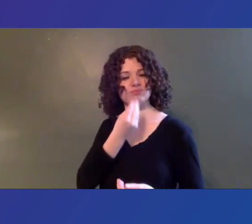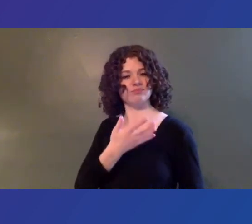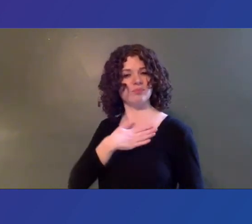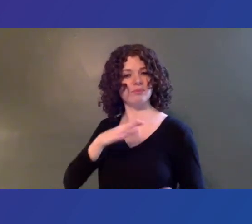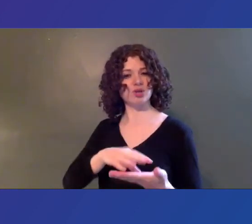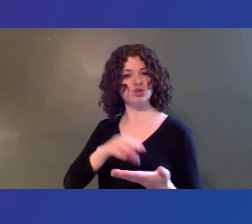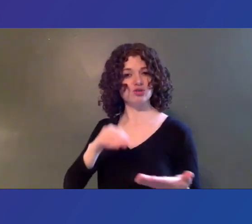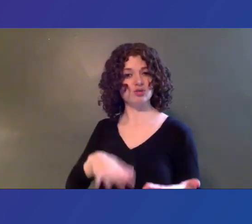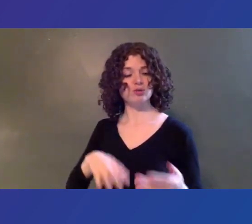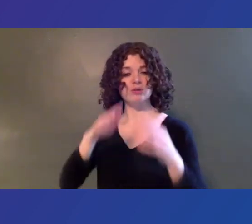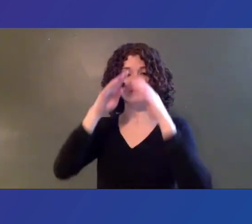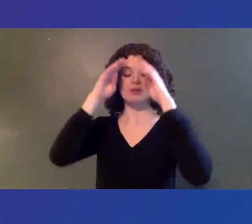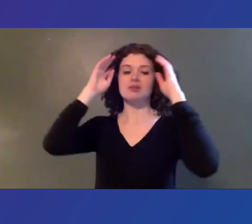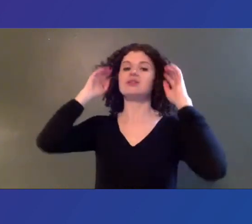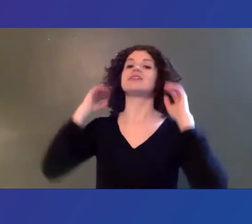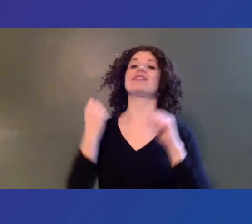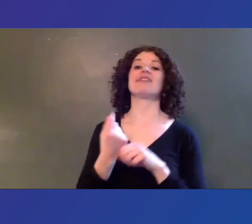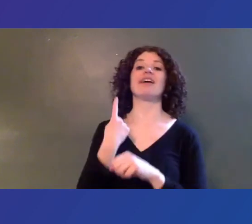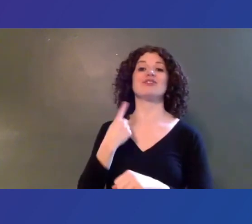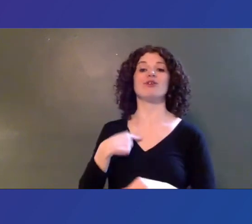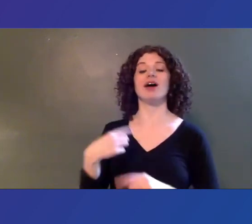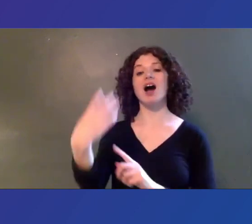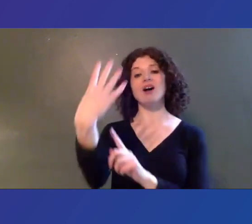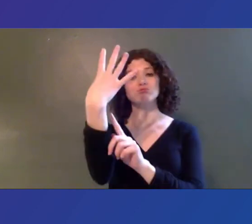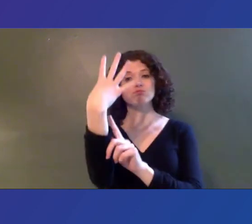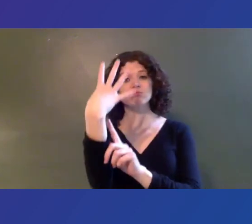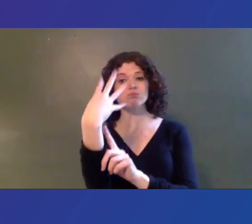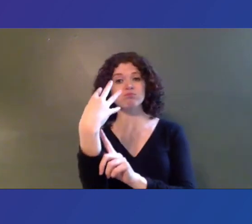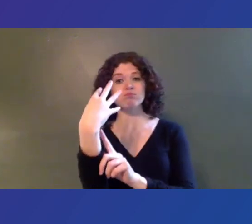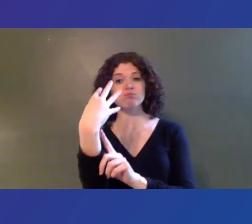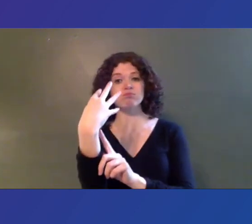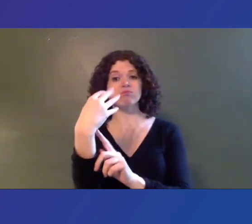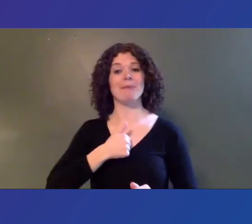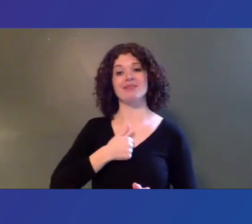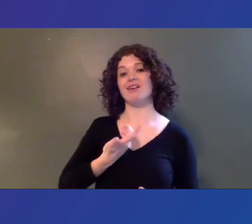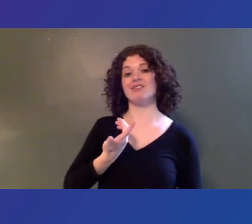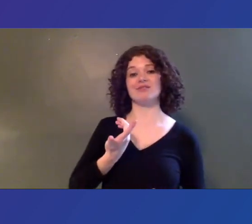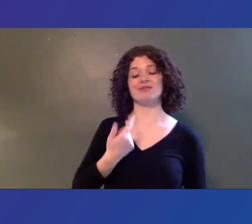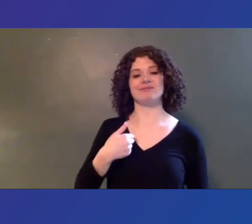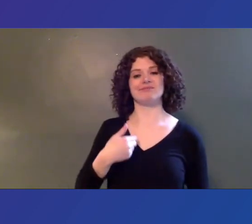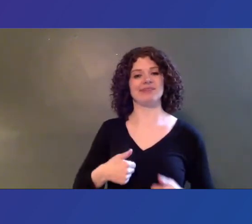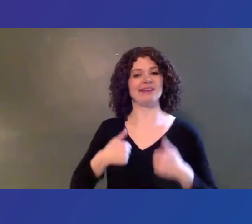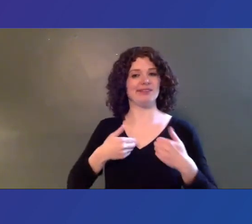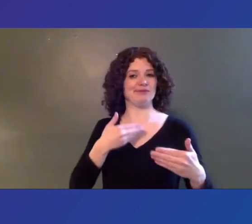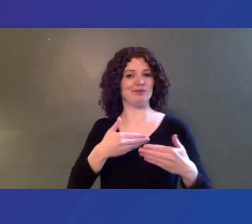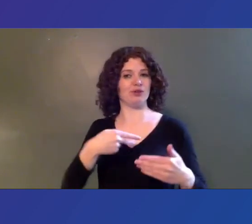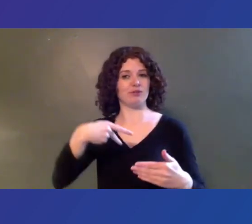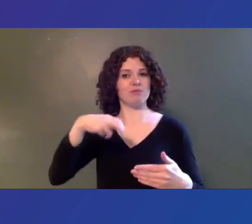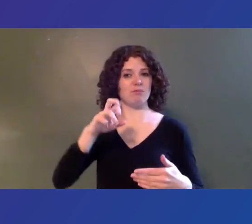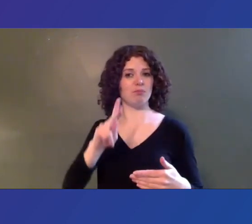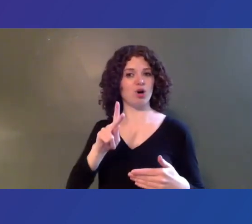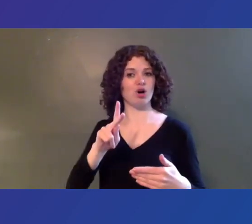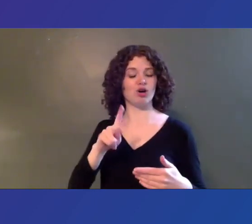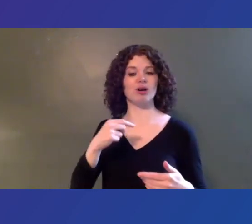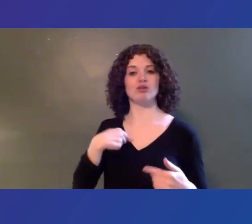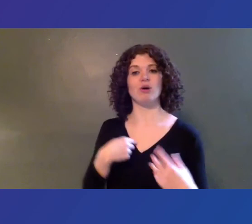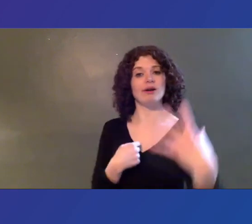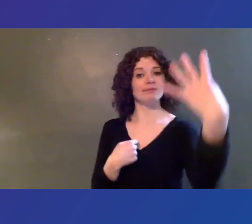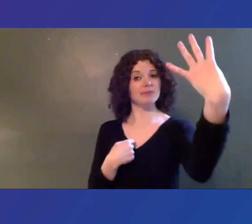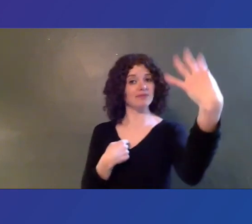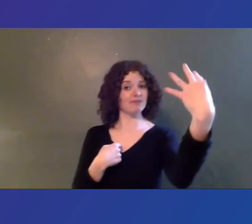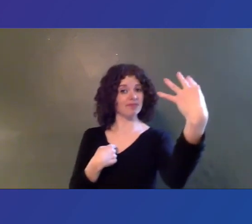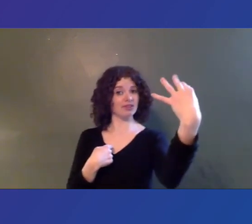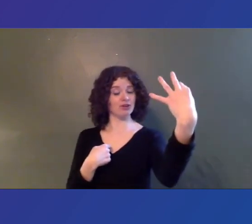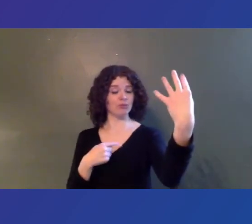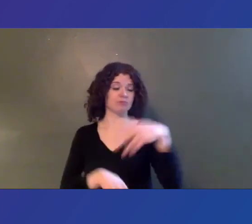do certain projects that I filmed myself in the park. I live walking distance of Prospect Park in Brooklyn, and people would stop and watch me because I was like when theaters